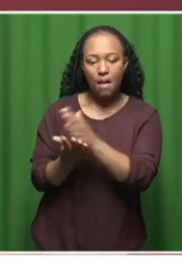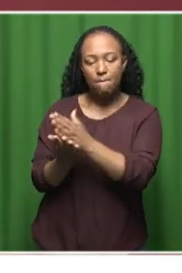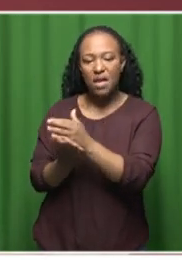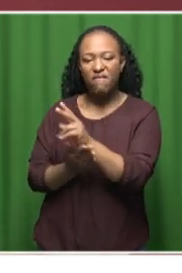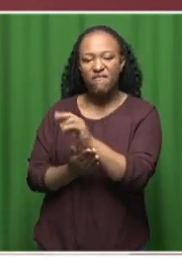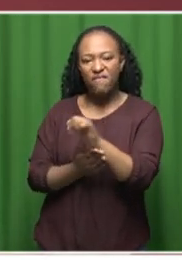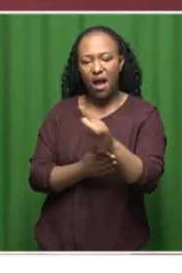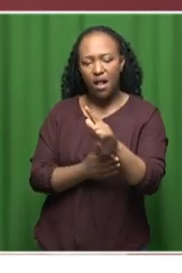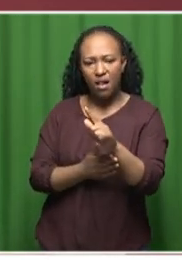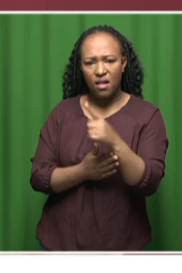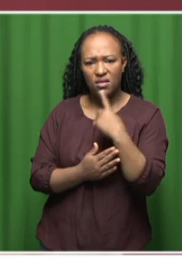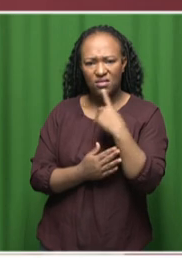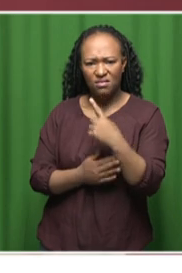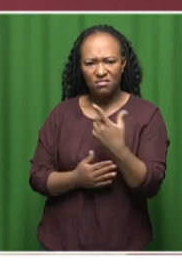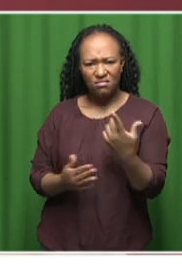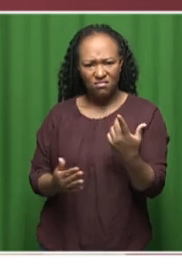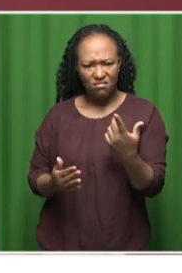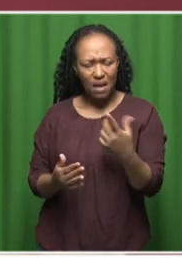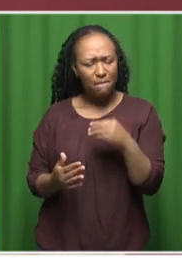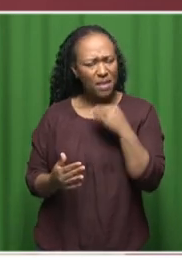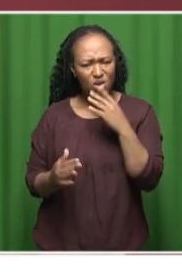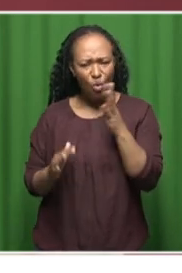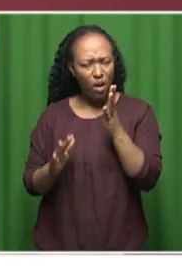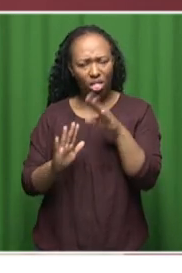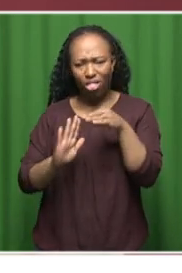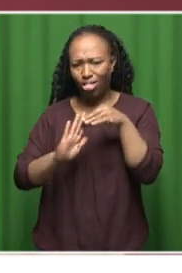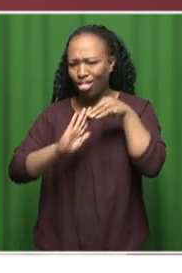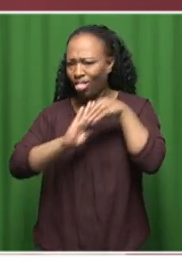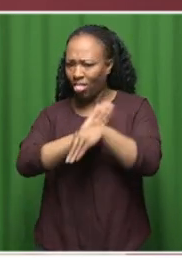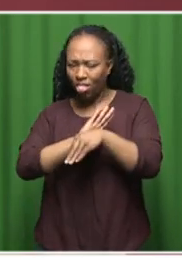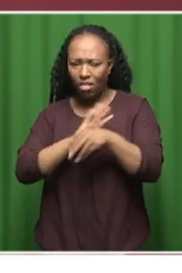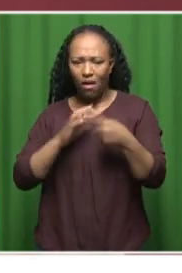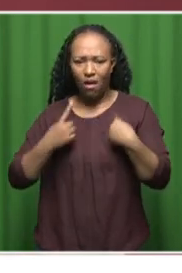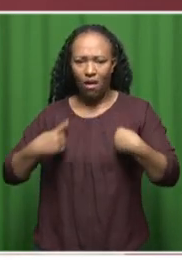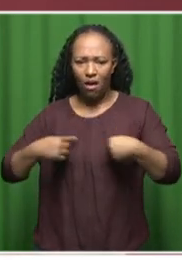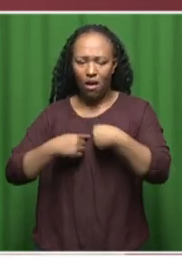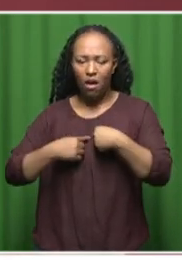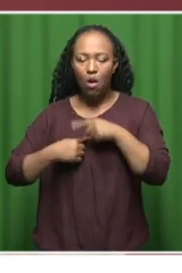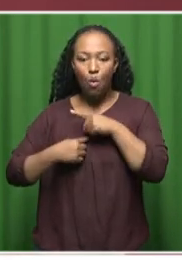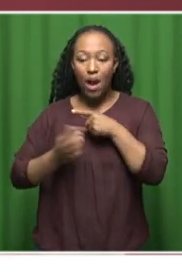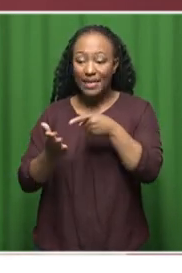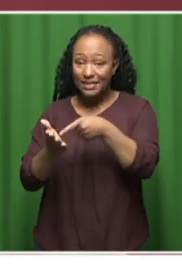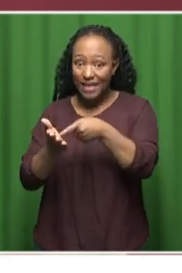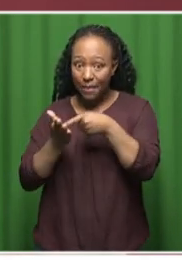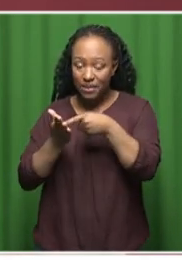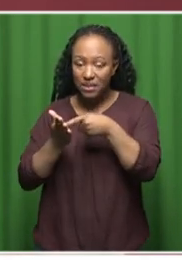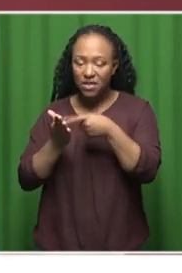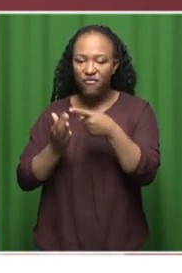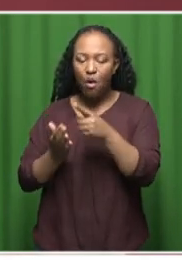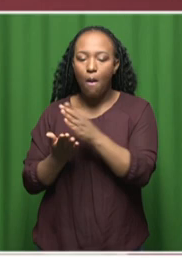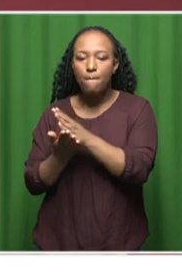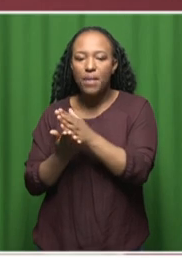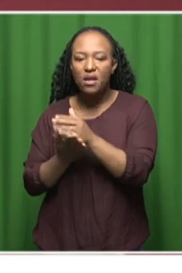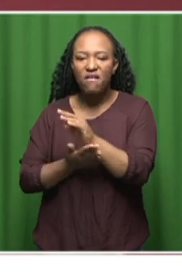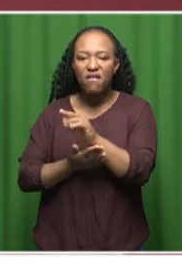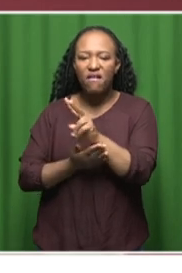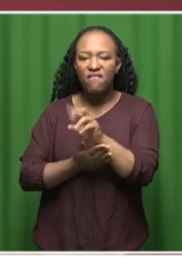say, you're going to swallow us. A metro basically means the death of a Midvaal. And does it